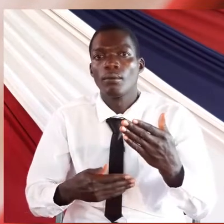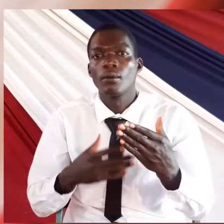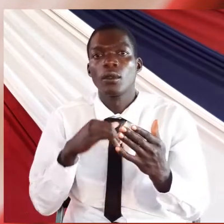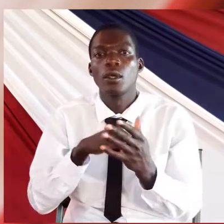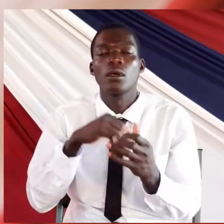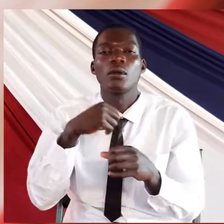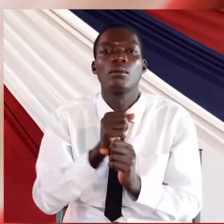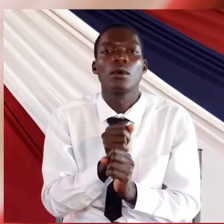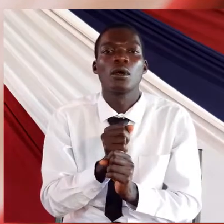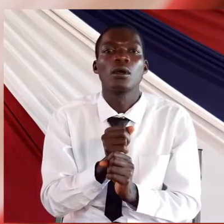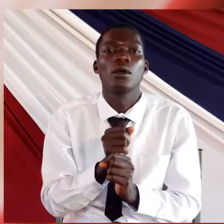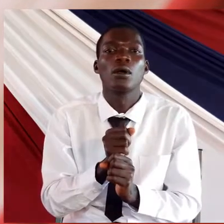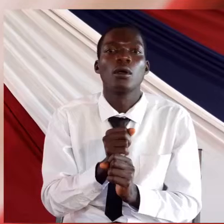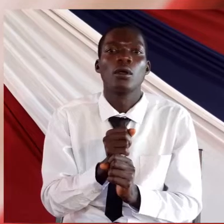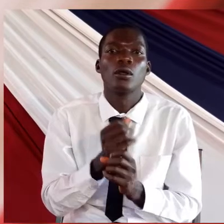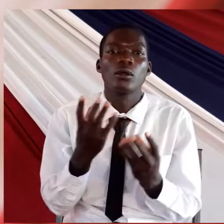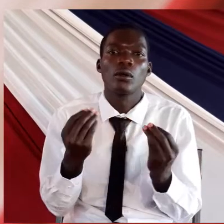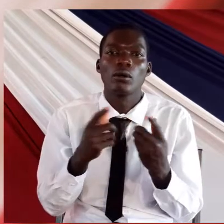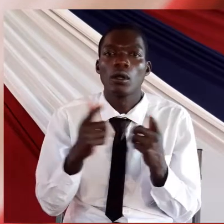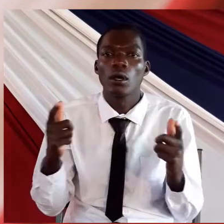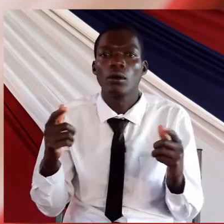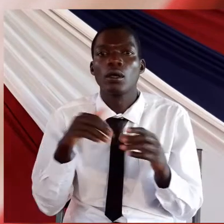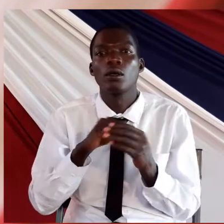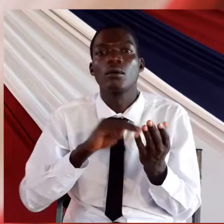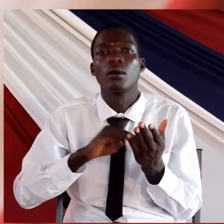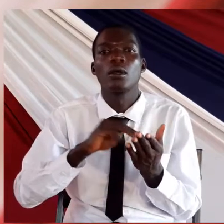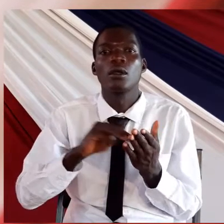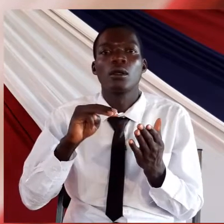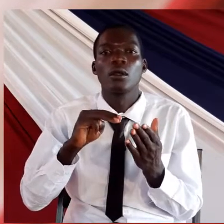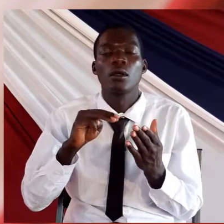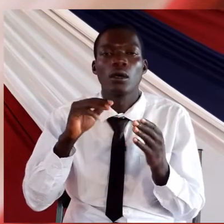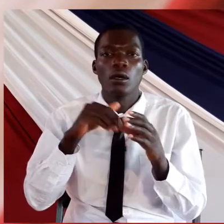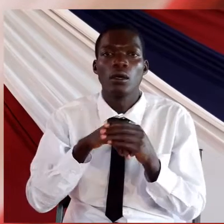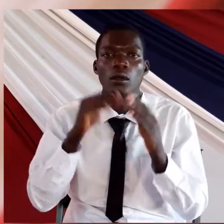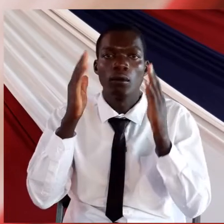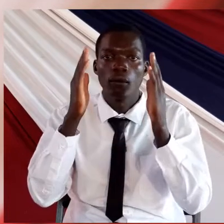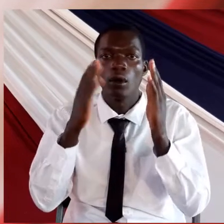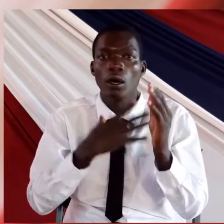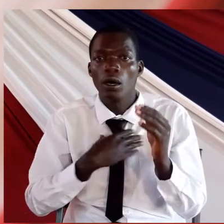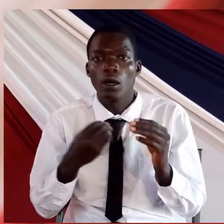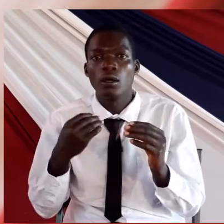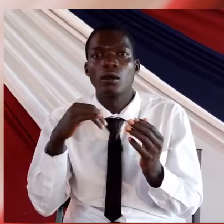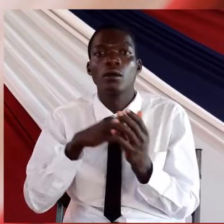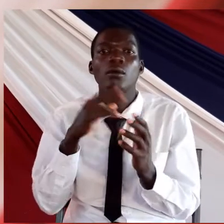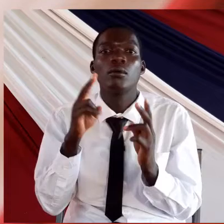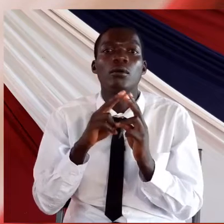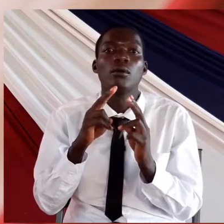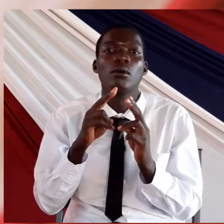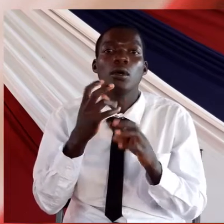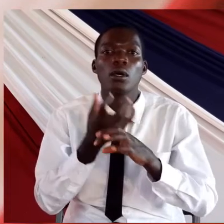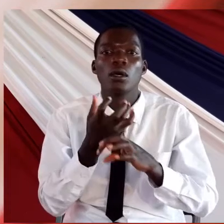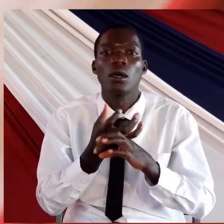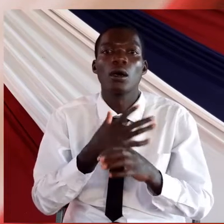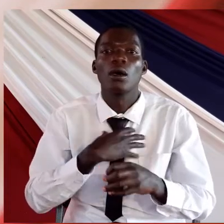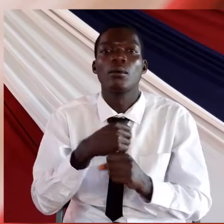makes a softer language by mentioning the four corners, because mm-hmm. it would be so difficult to